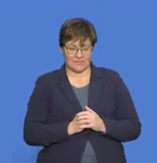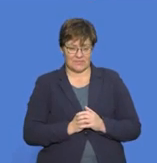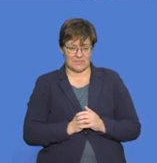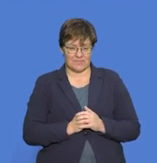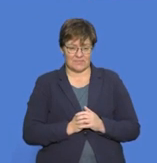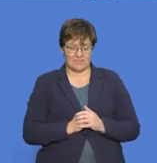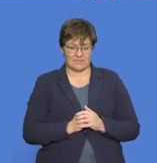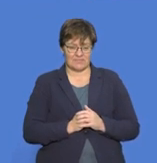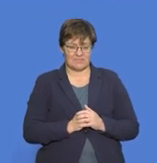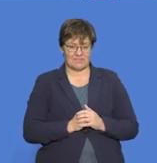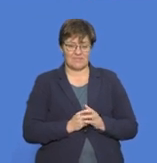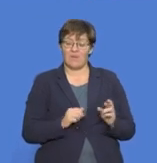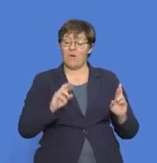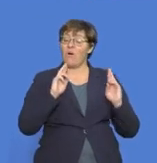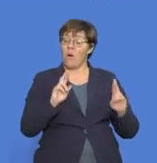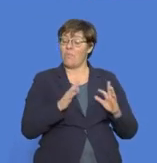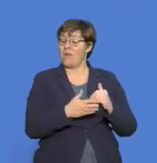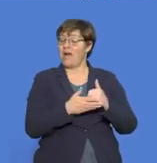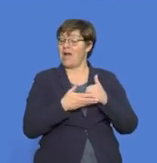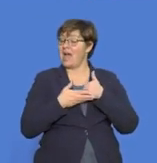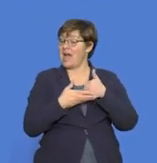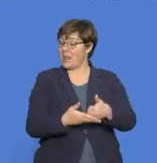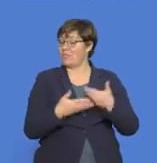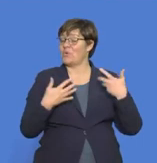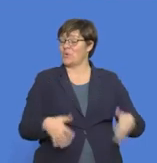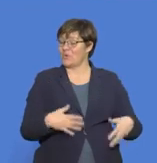I hope that has helped you a little bit so you won't,